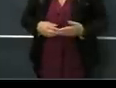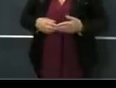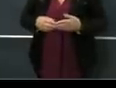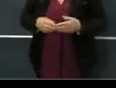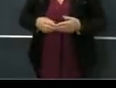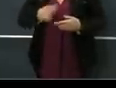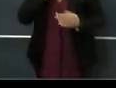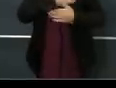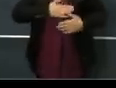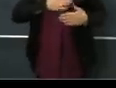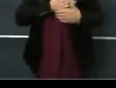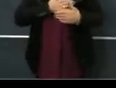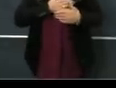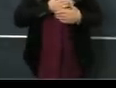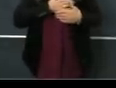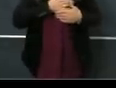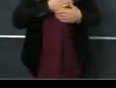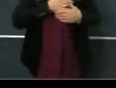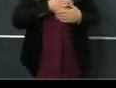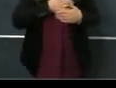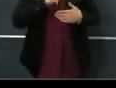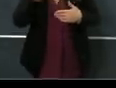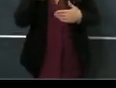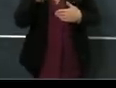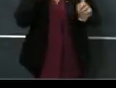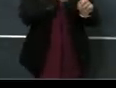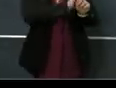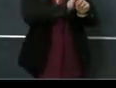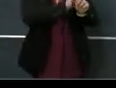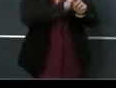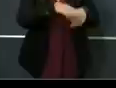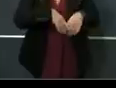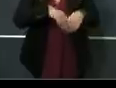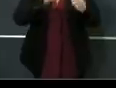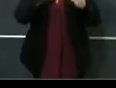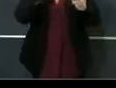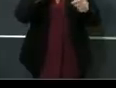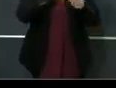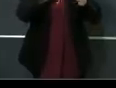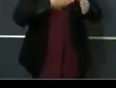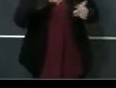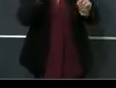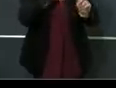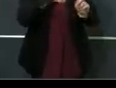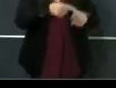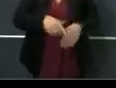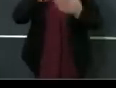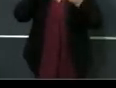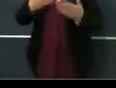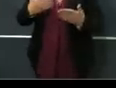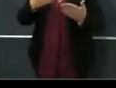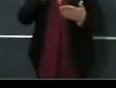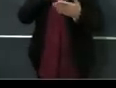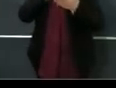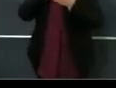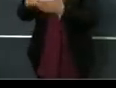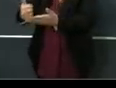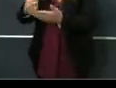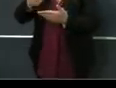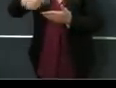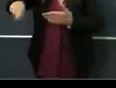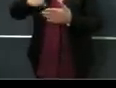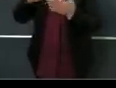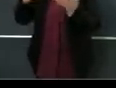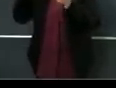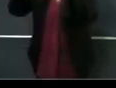appreciate the first partner's comments about the importance of our parents who are standing in the gap and working alongside our educators in support